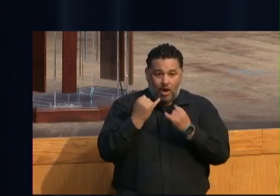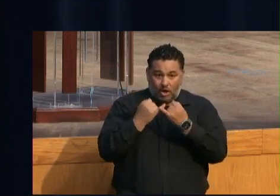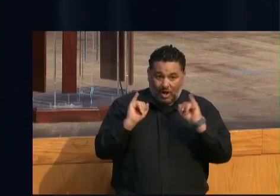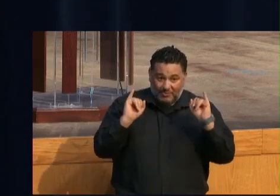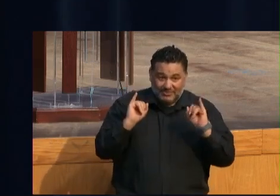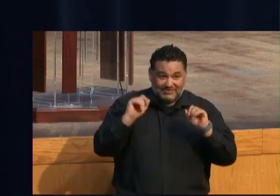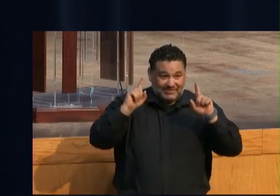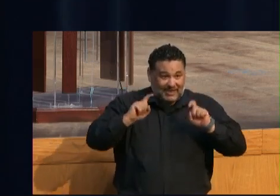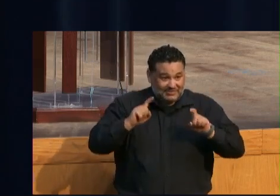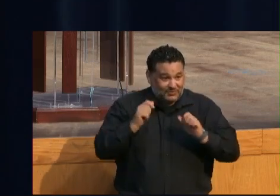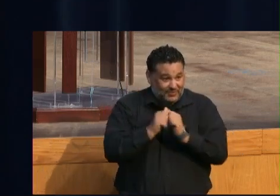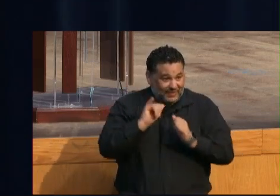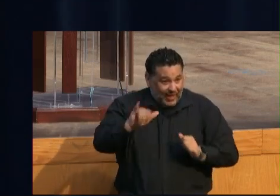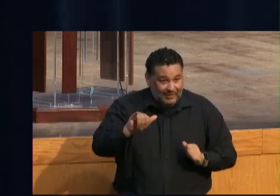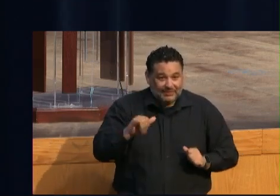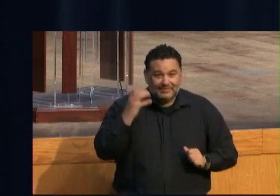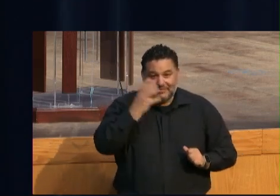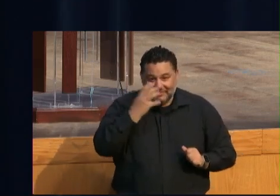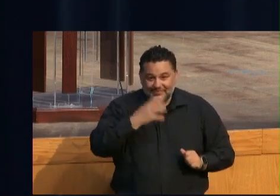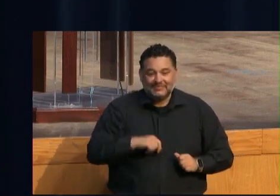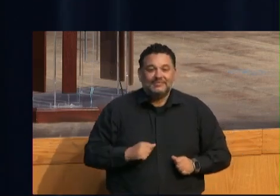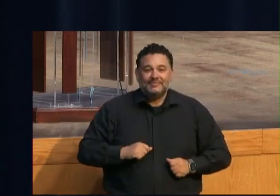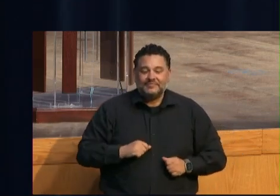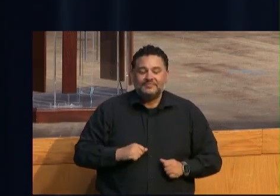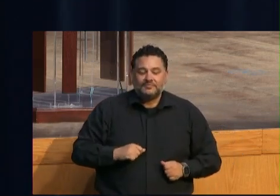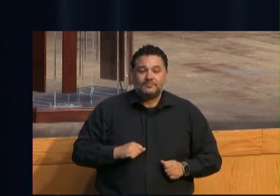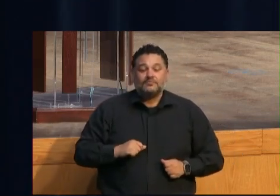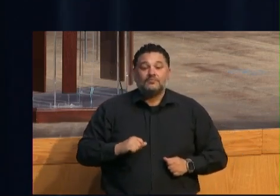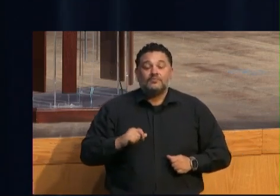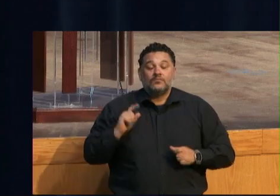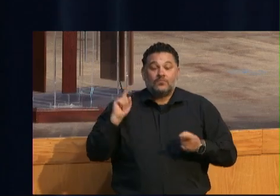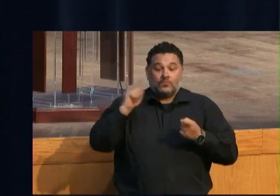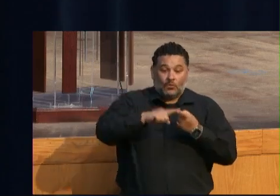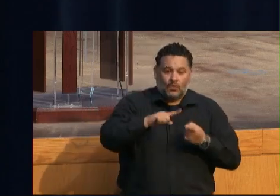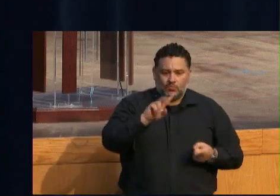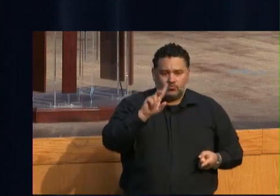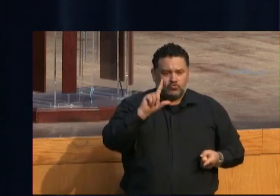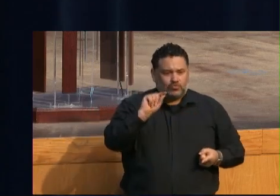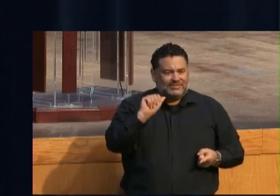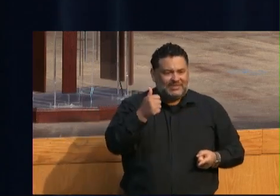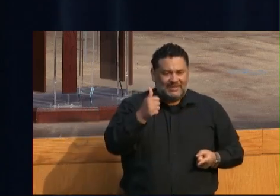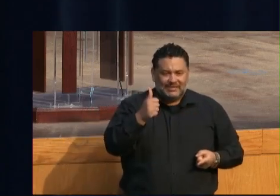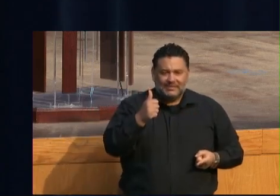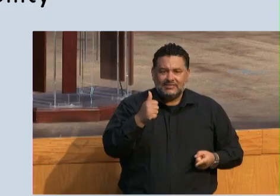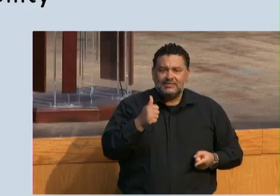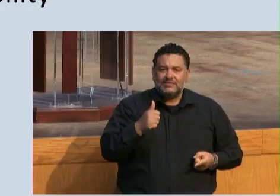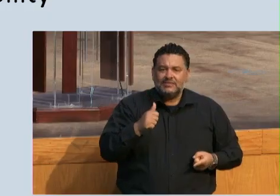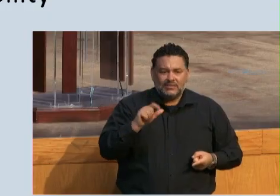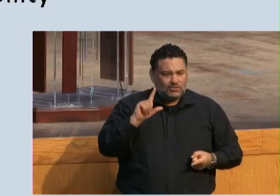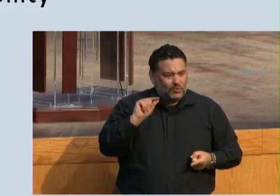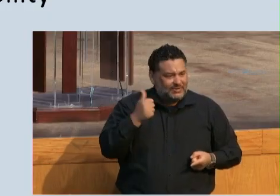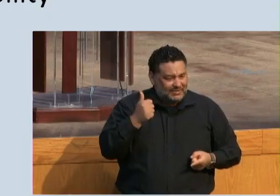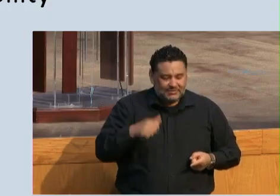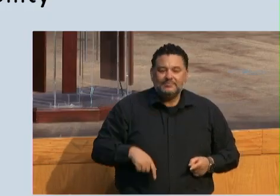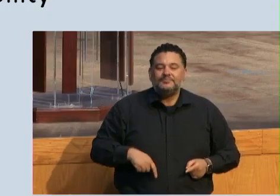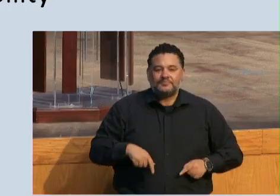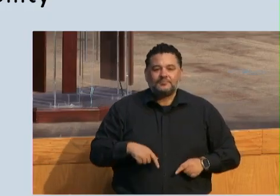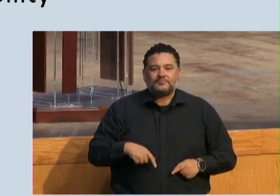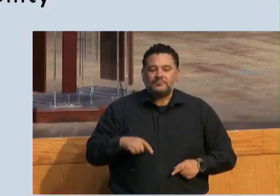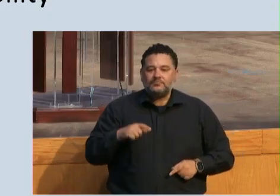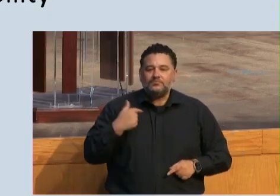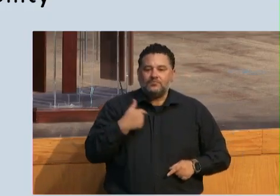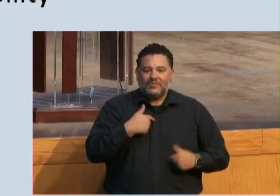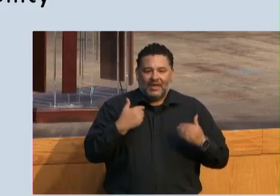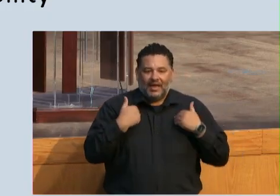that. Going forward into 2010. 2010s, the tens, we had